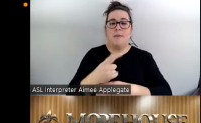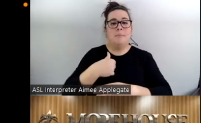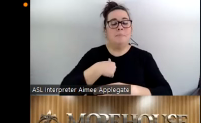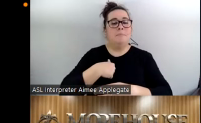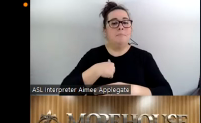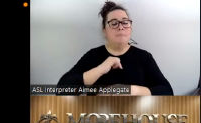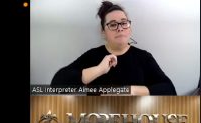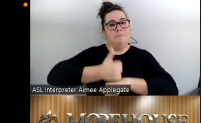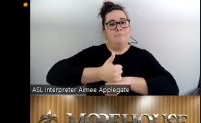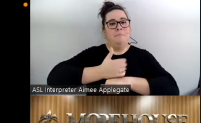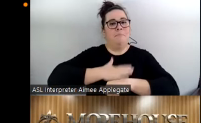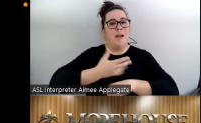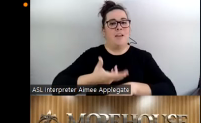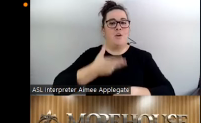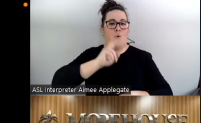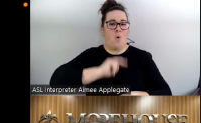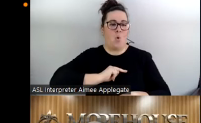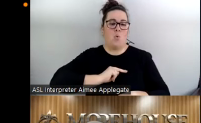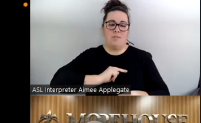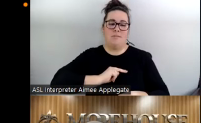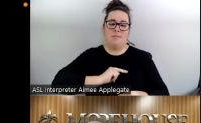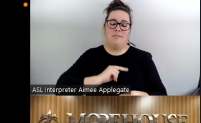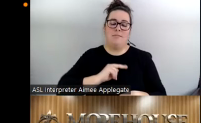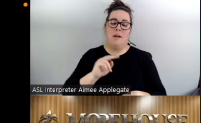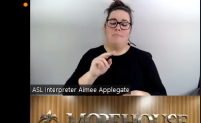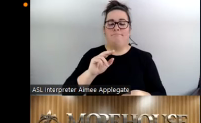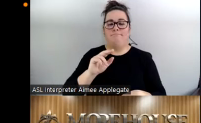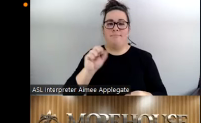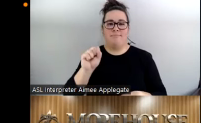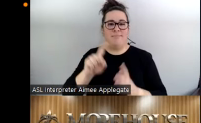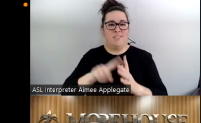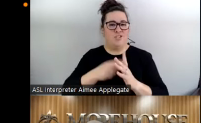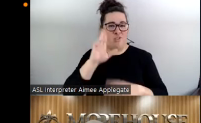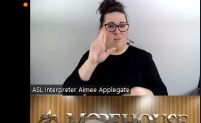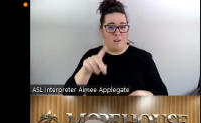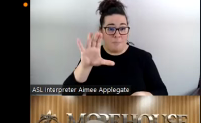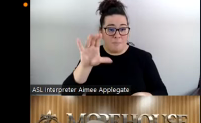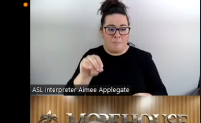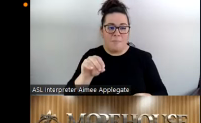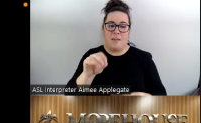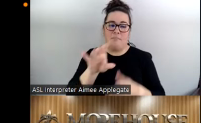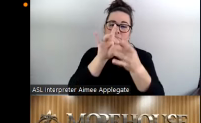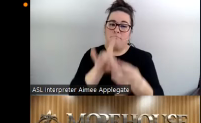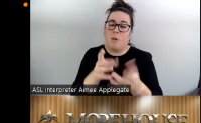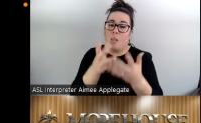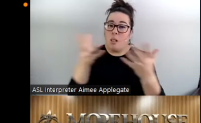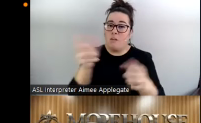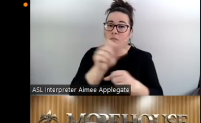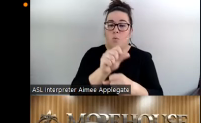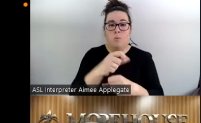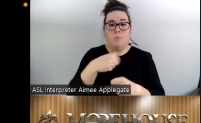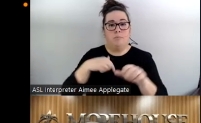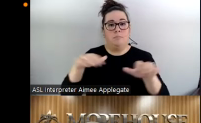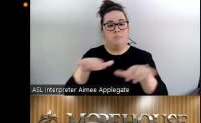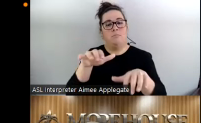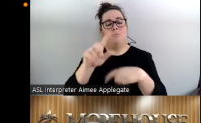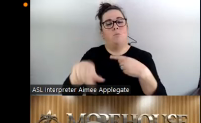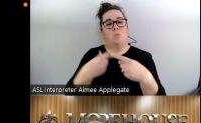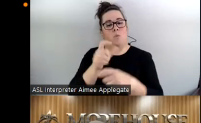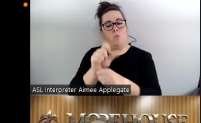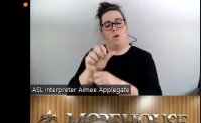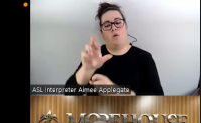built a platform called Compass. You could see it on the right-hand side. This was based on a lot of the work that I was doing in the refugee space. It